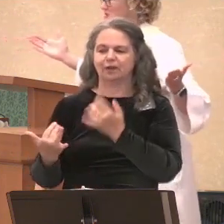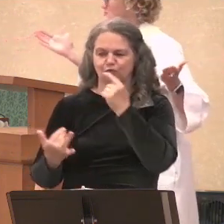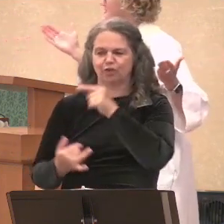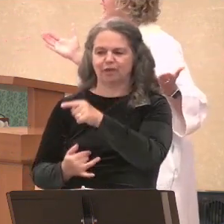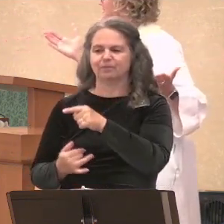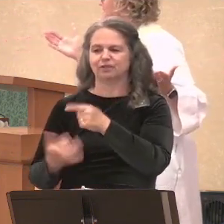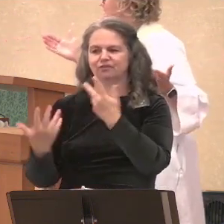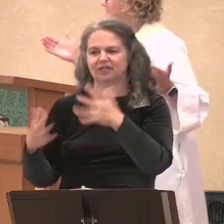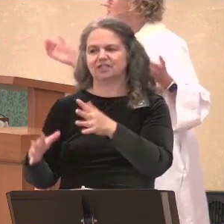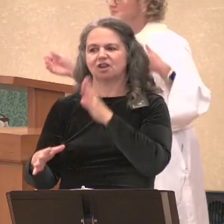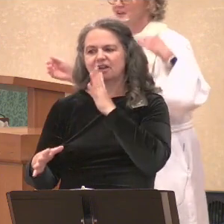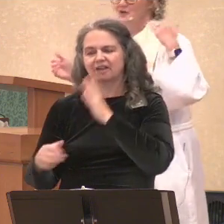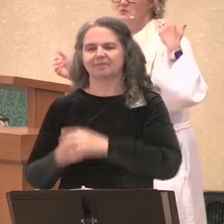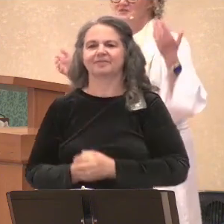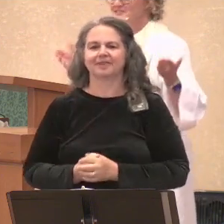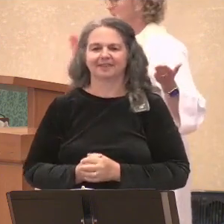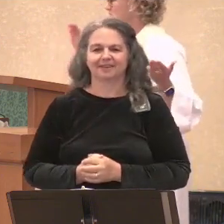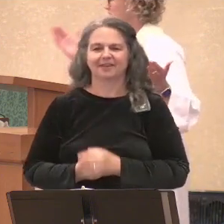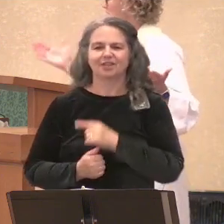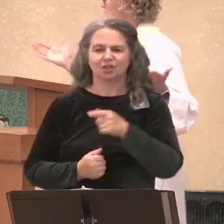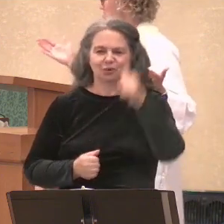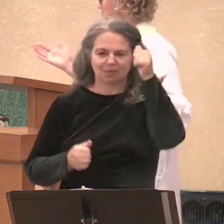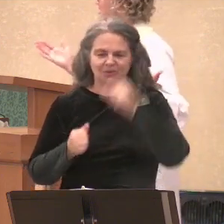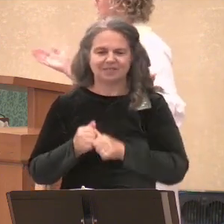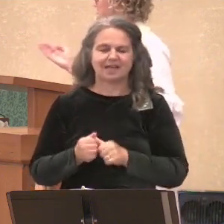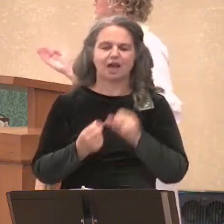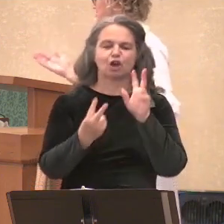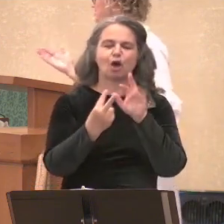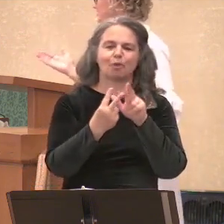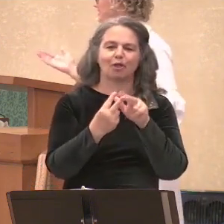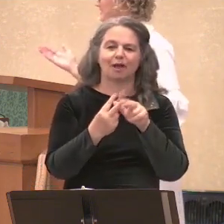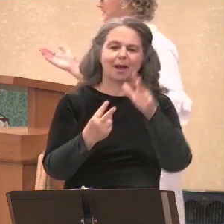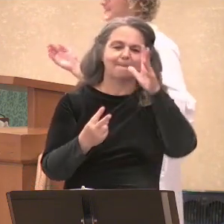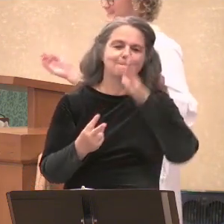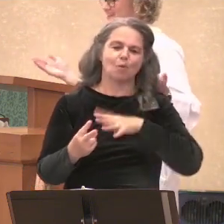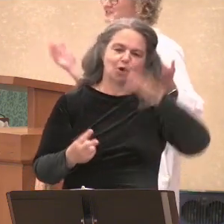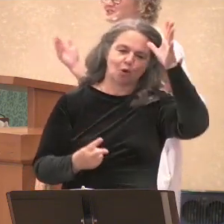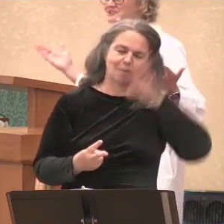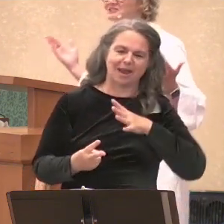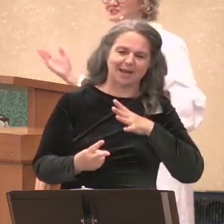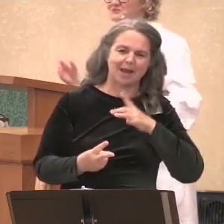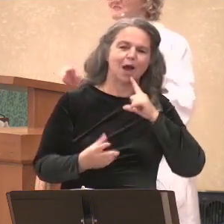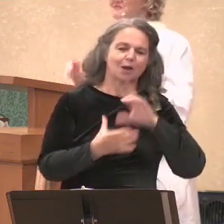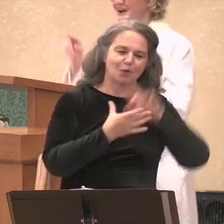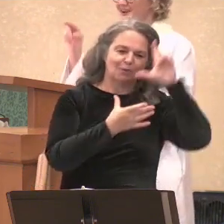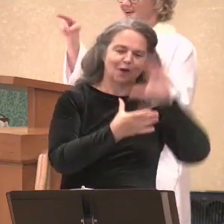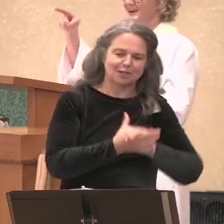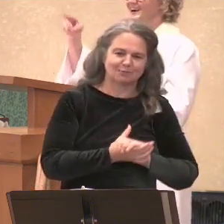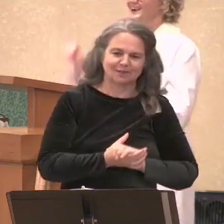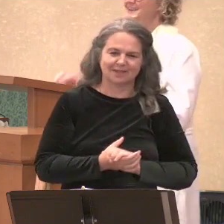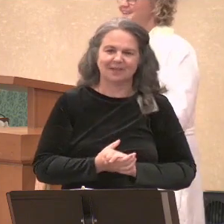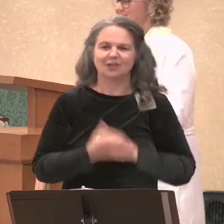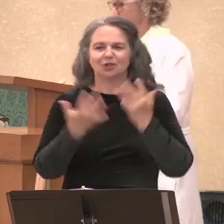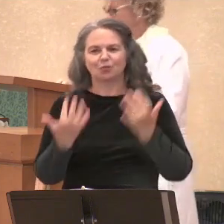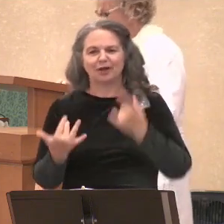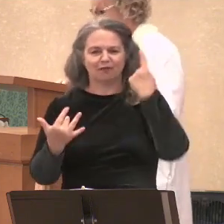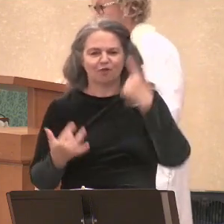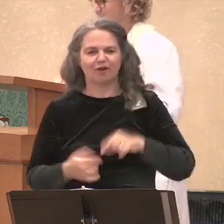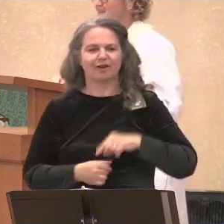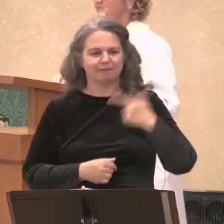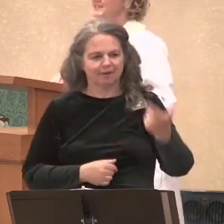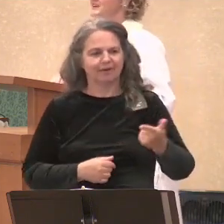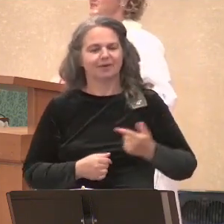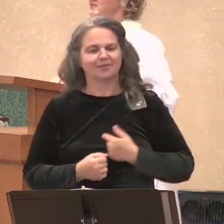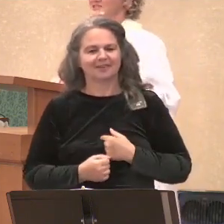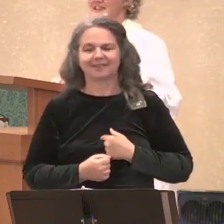out there relate to being on one side or the other of that situation? Yeah, it turns into a raising